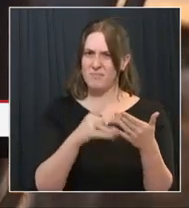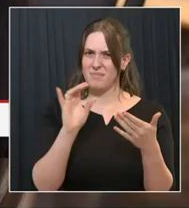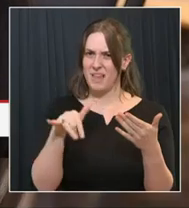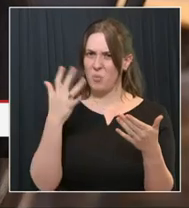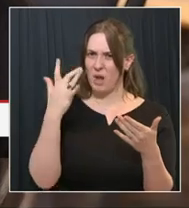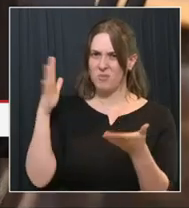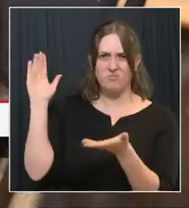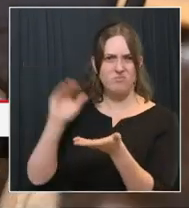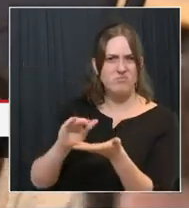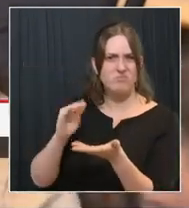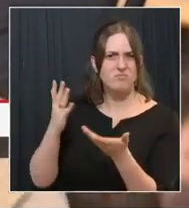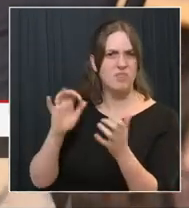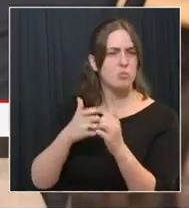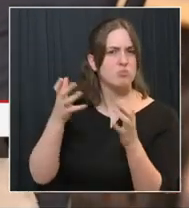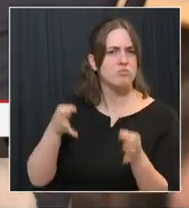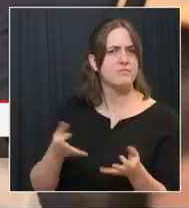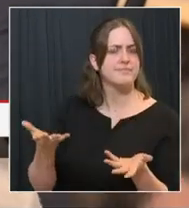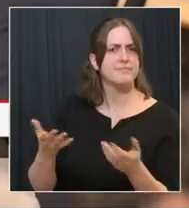came about.